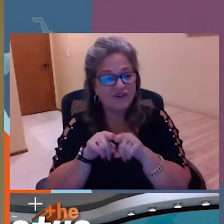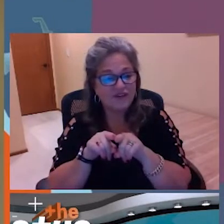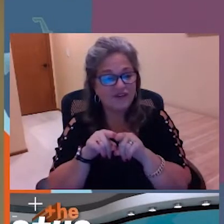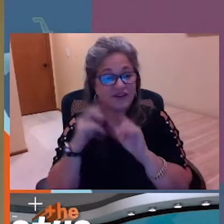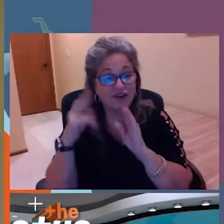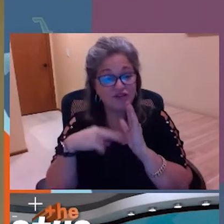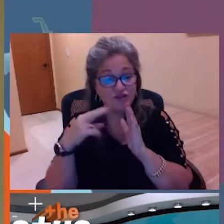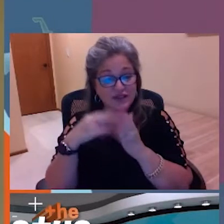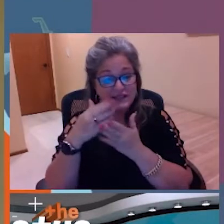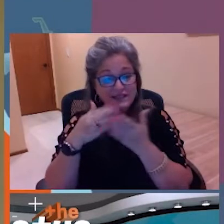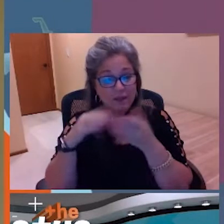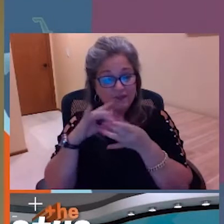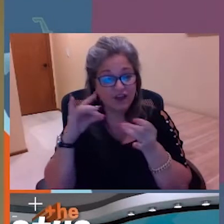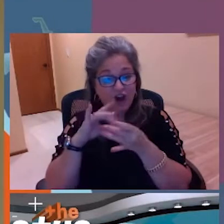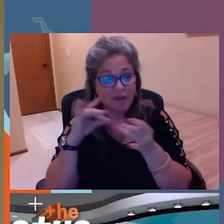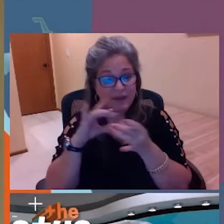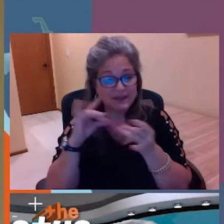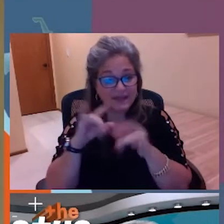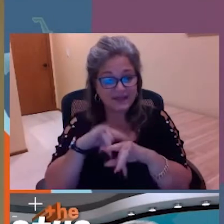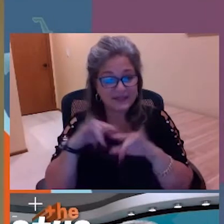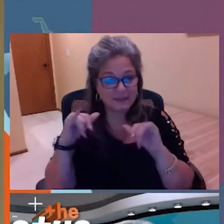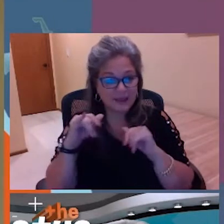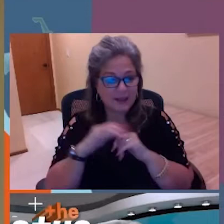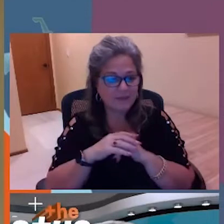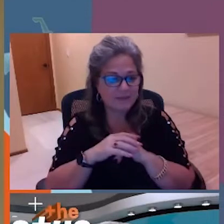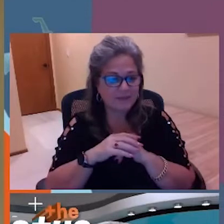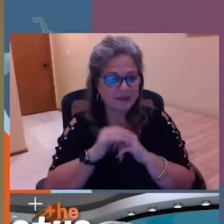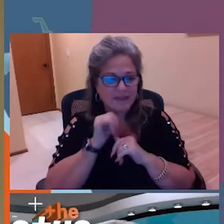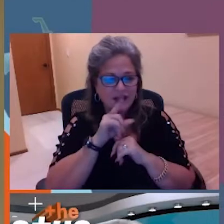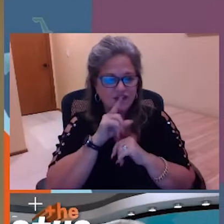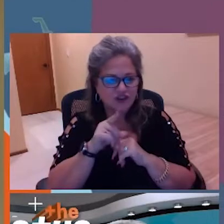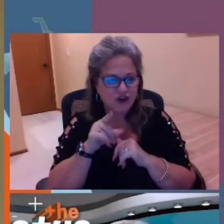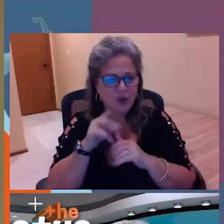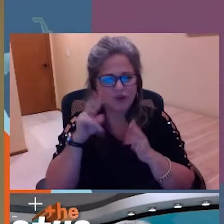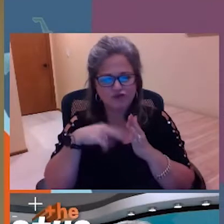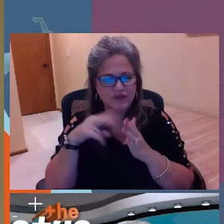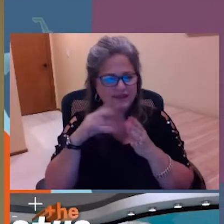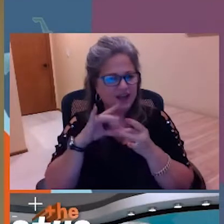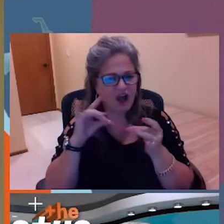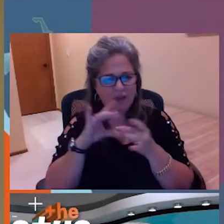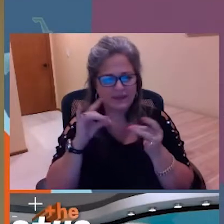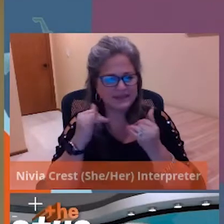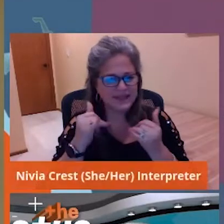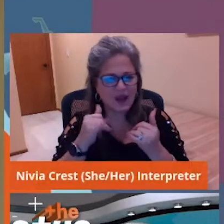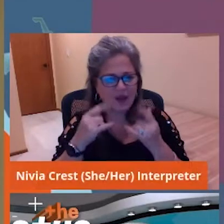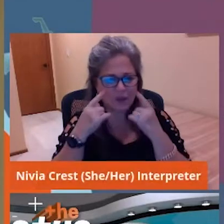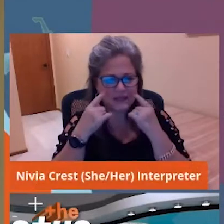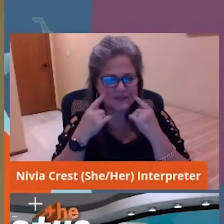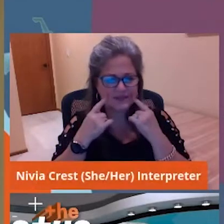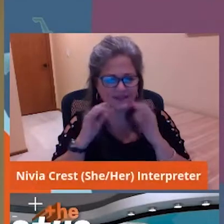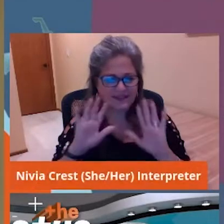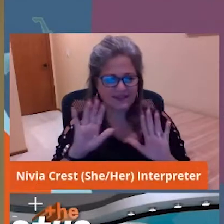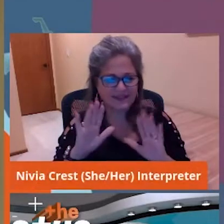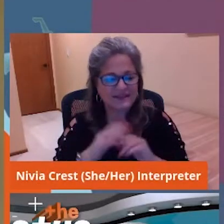read some of the comments. I'm not sure I'm going to read the comments till after so I don't start tearing up, but...